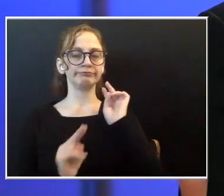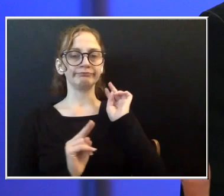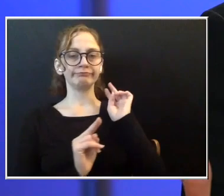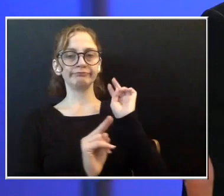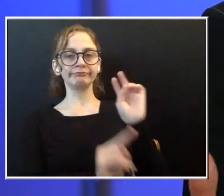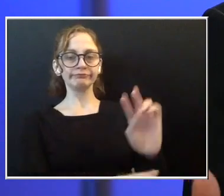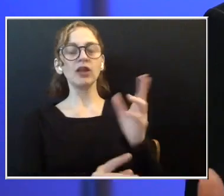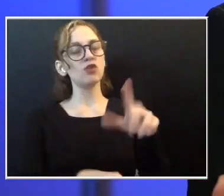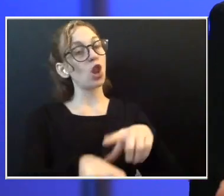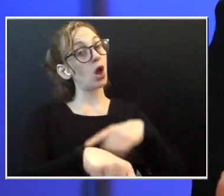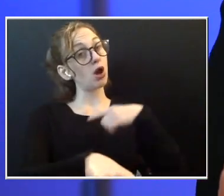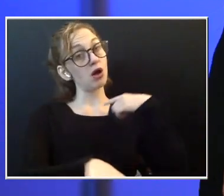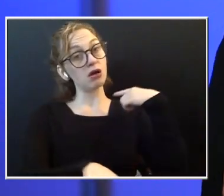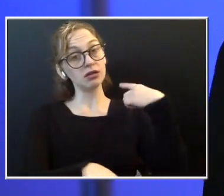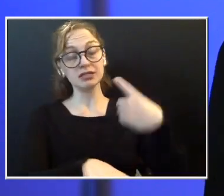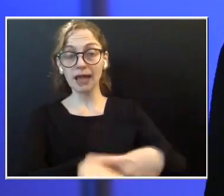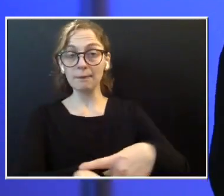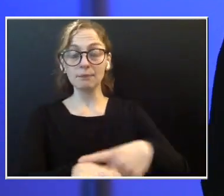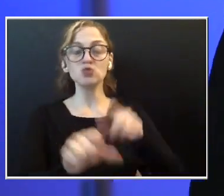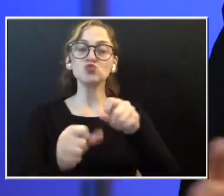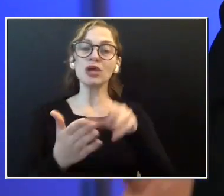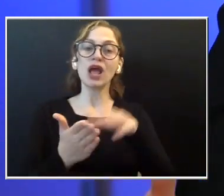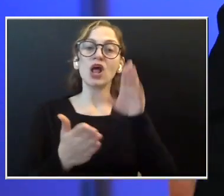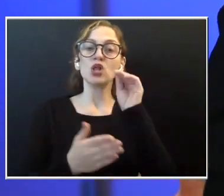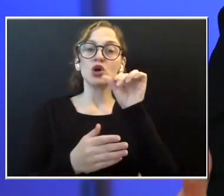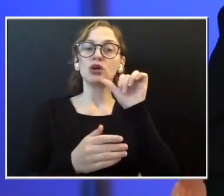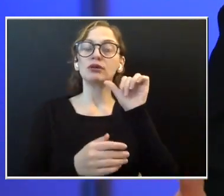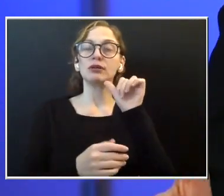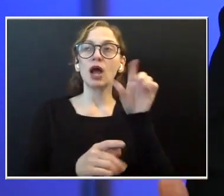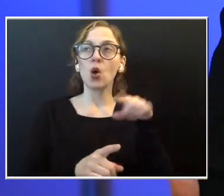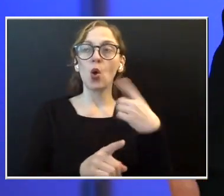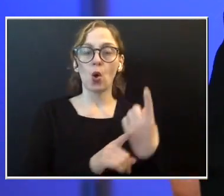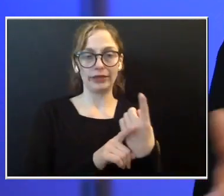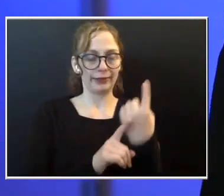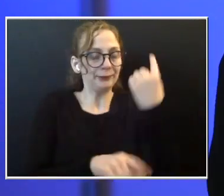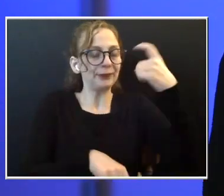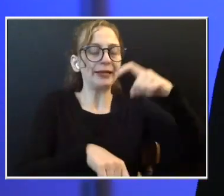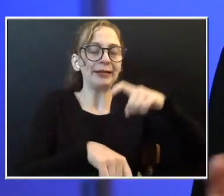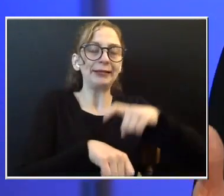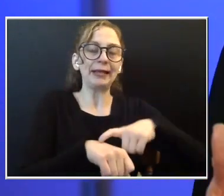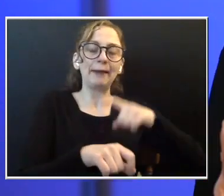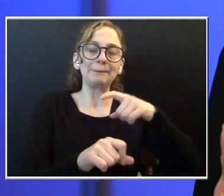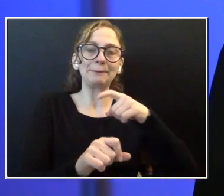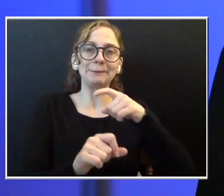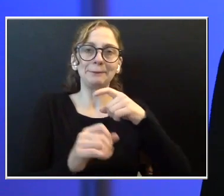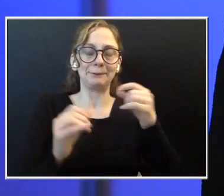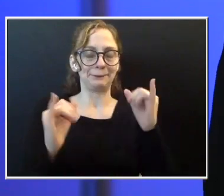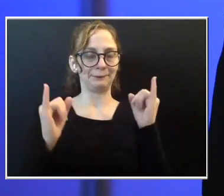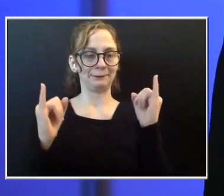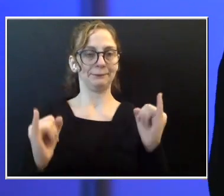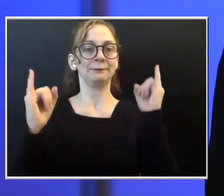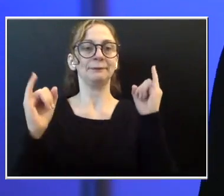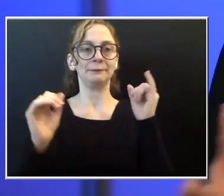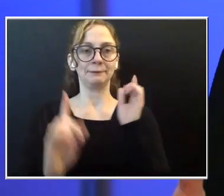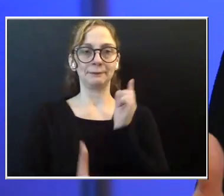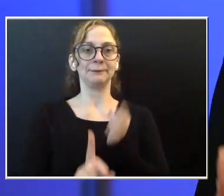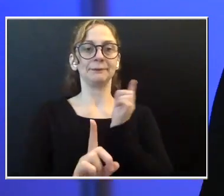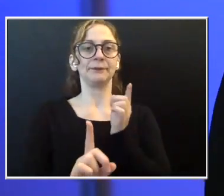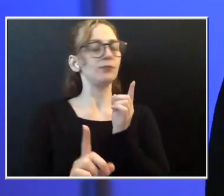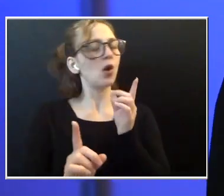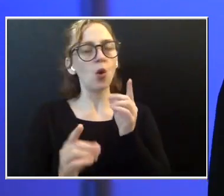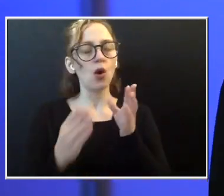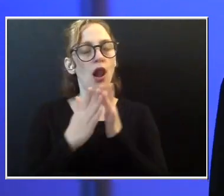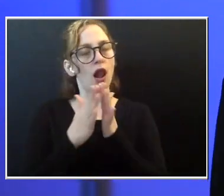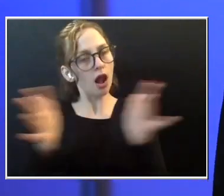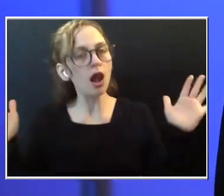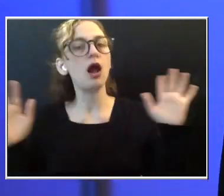so that we can learn not just at a point in time, but over a long period of time. And to have a lot of diversity in that database over a long period of